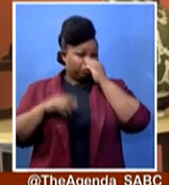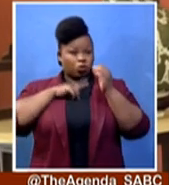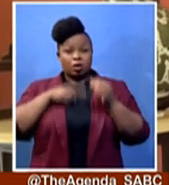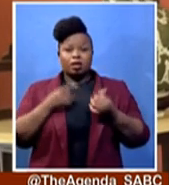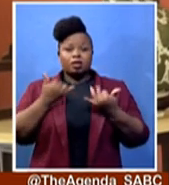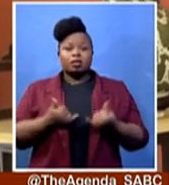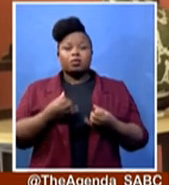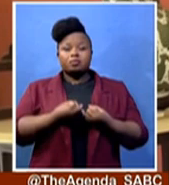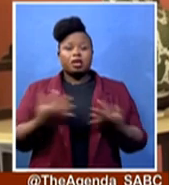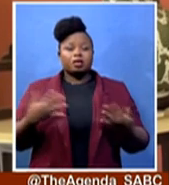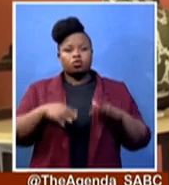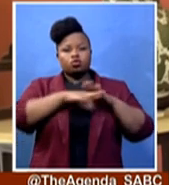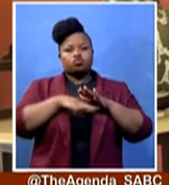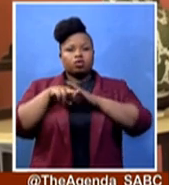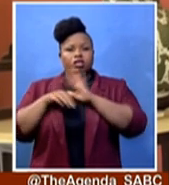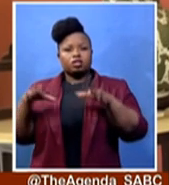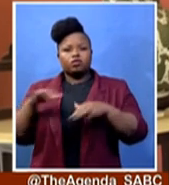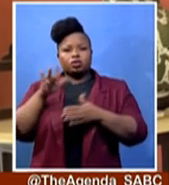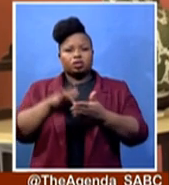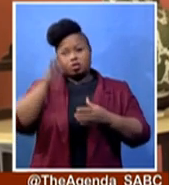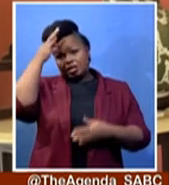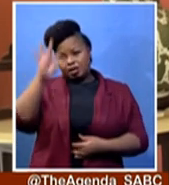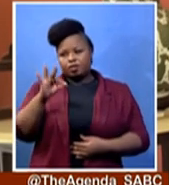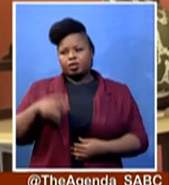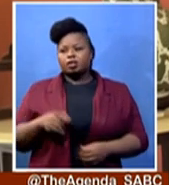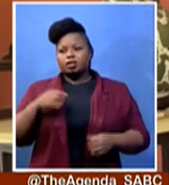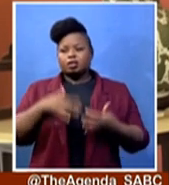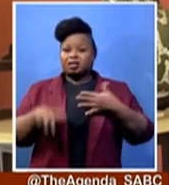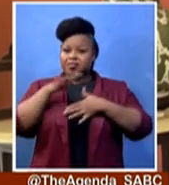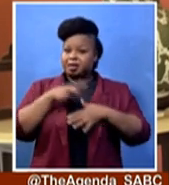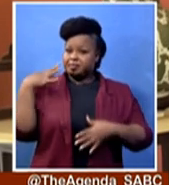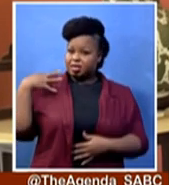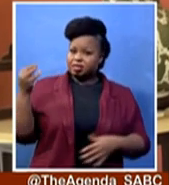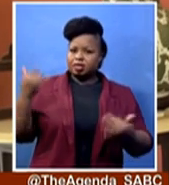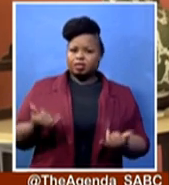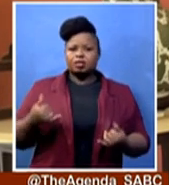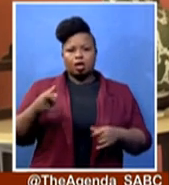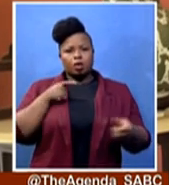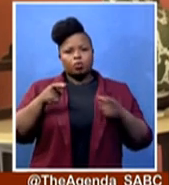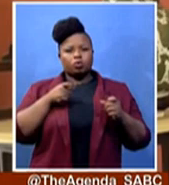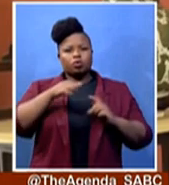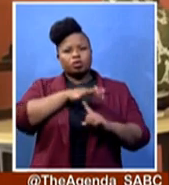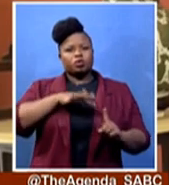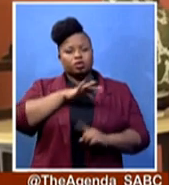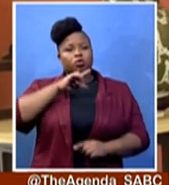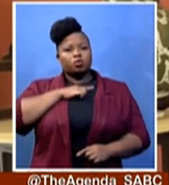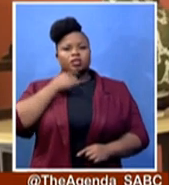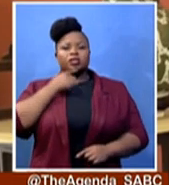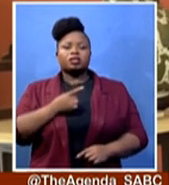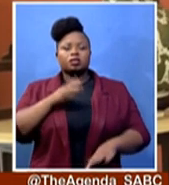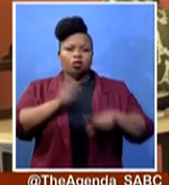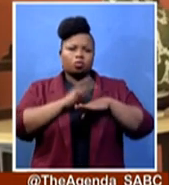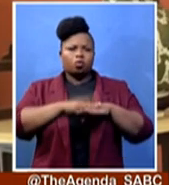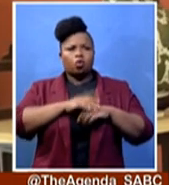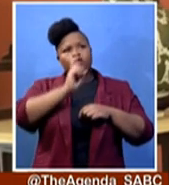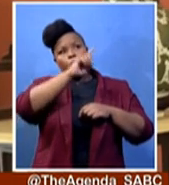government. And the Prime Minister has now taken stock of this situation. India plans to airlift oxygen supplies from many countries. Production is going to be